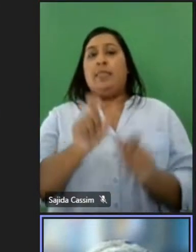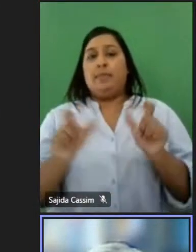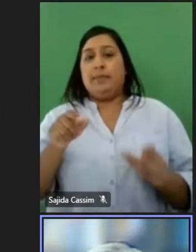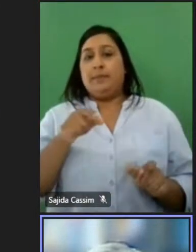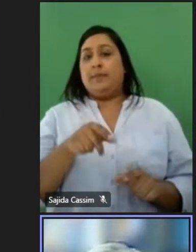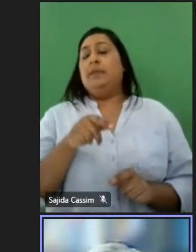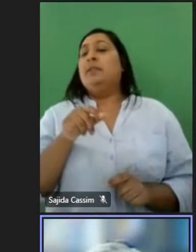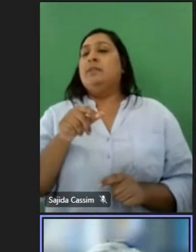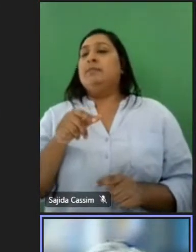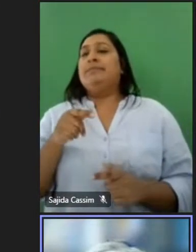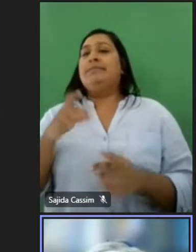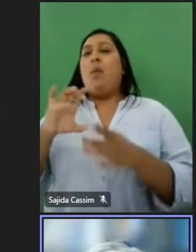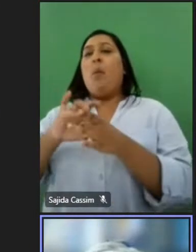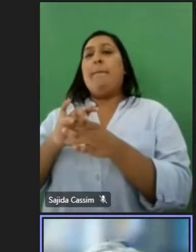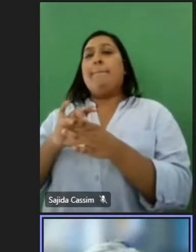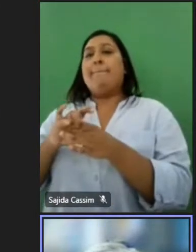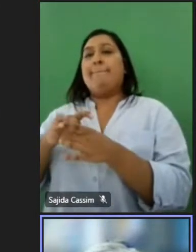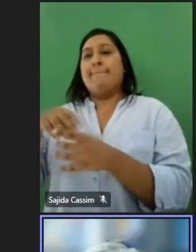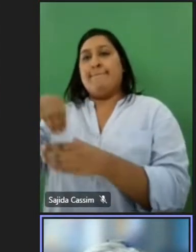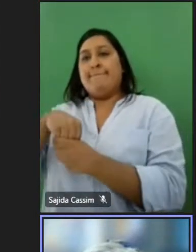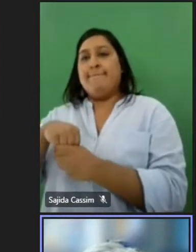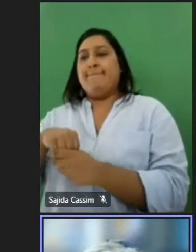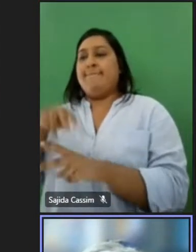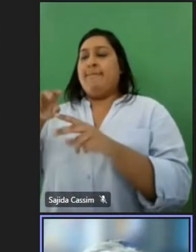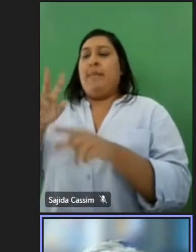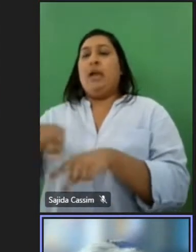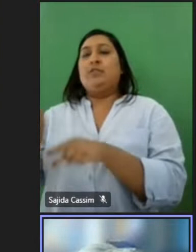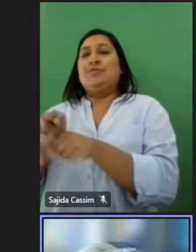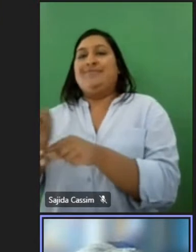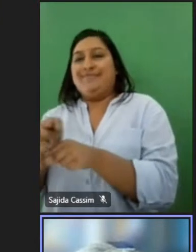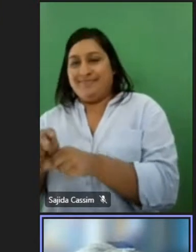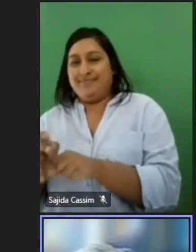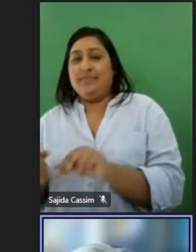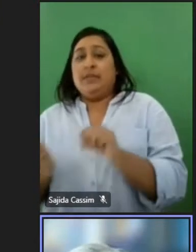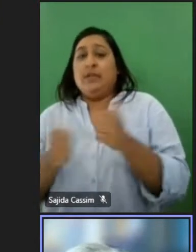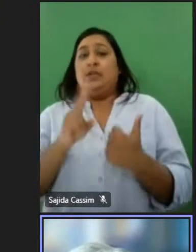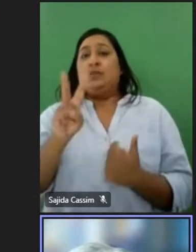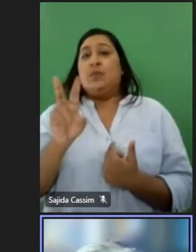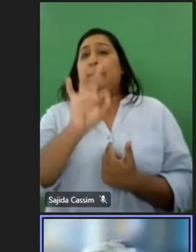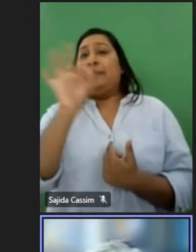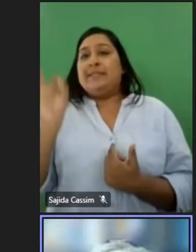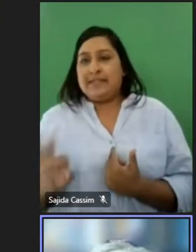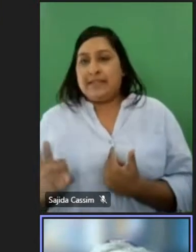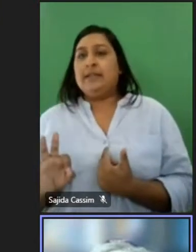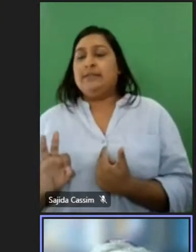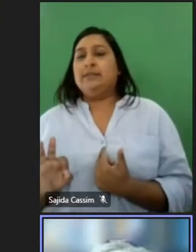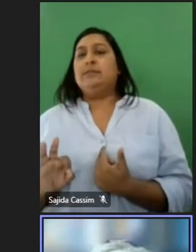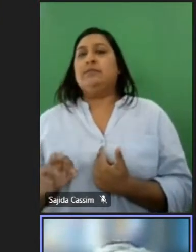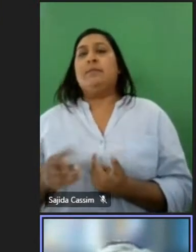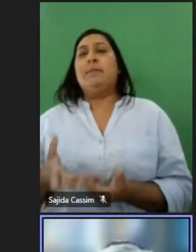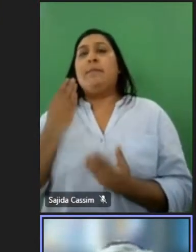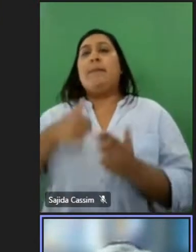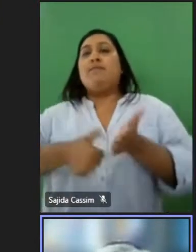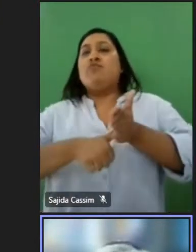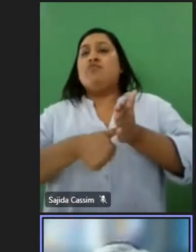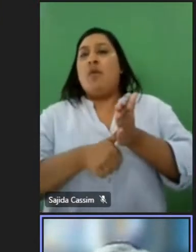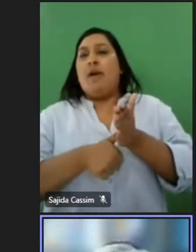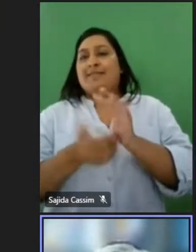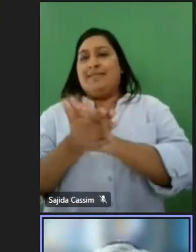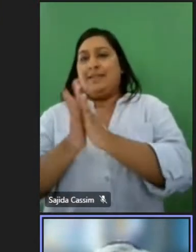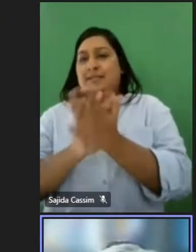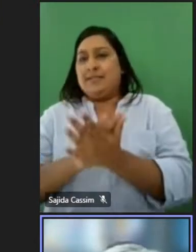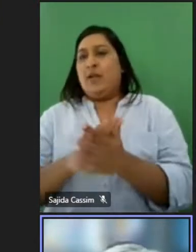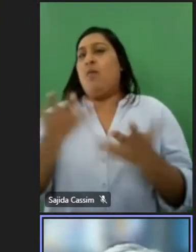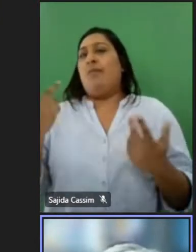2% were pensioners and received a grant either from their own funds or from the state. And 2% said that